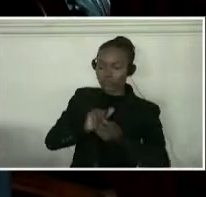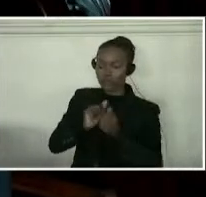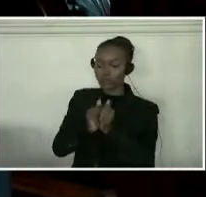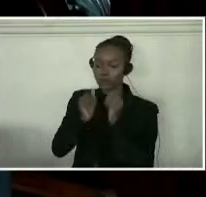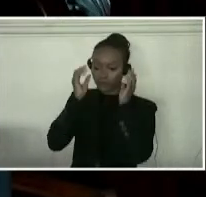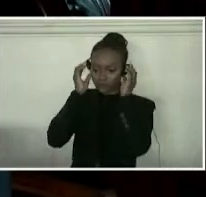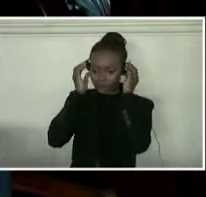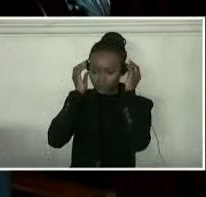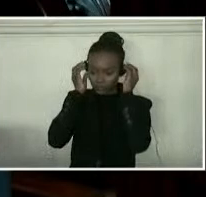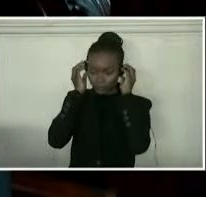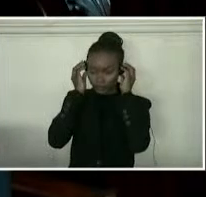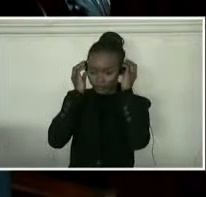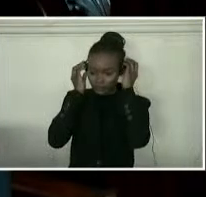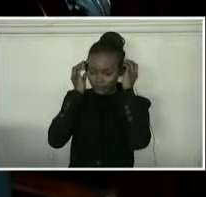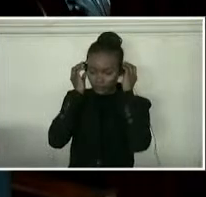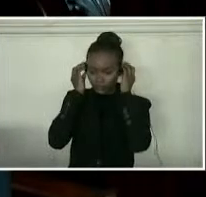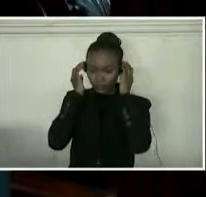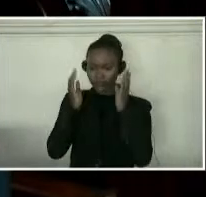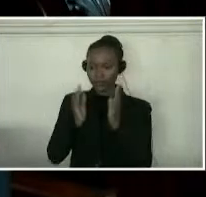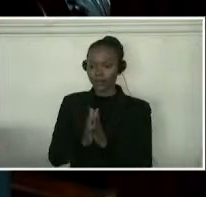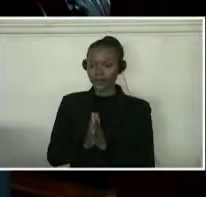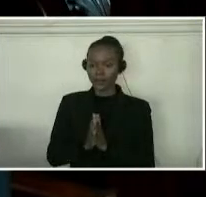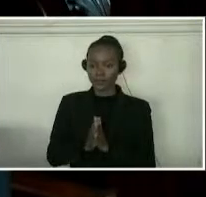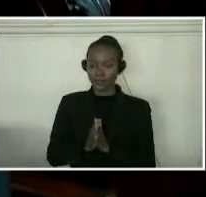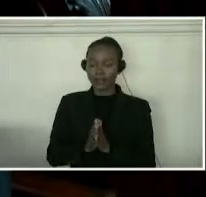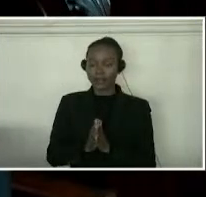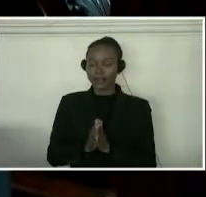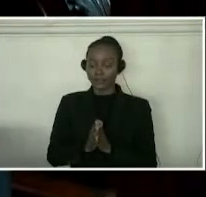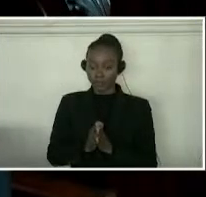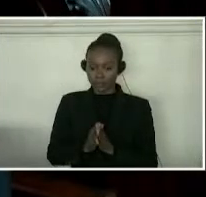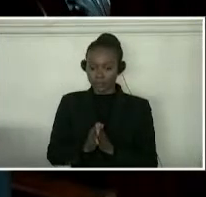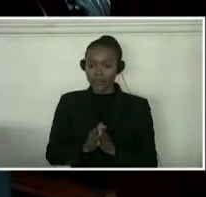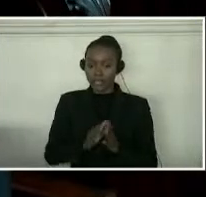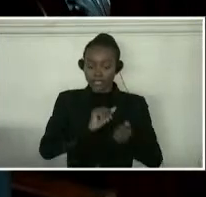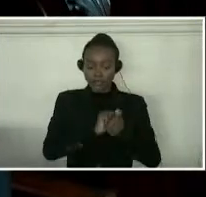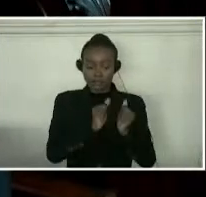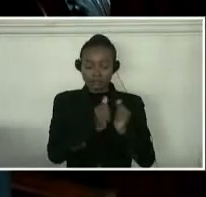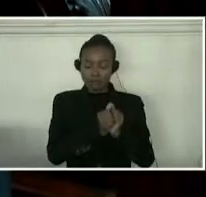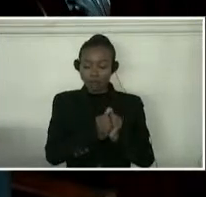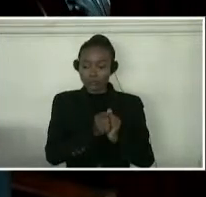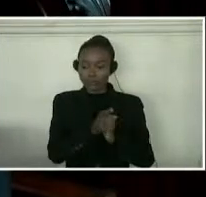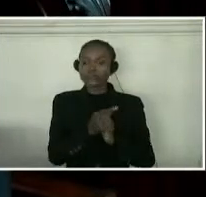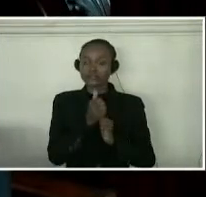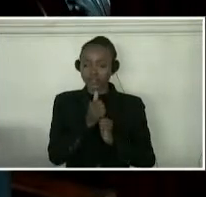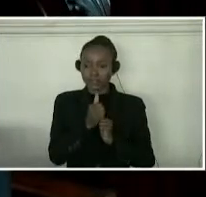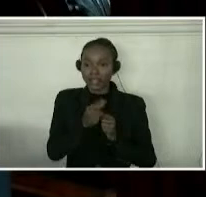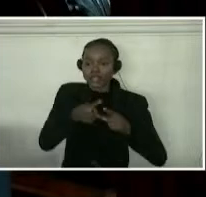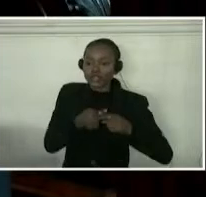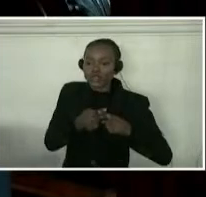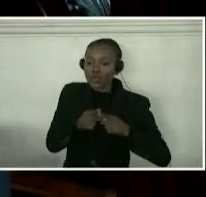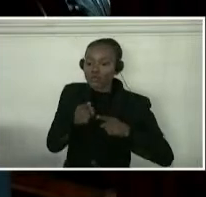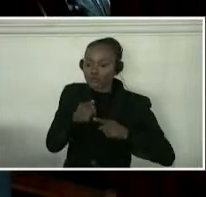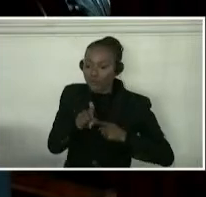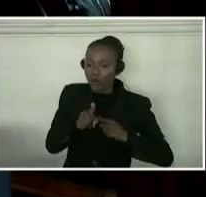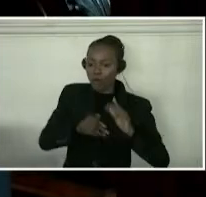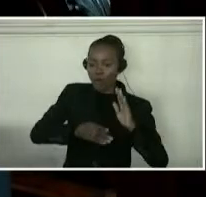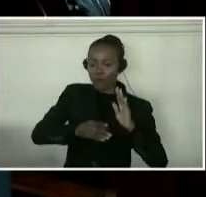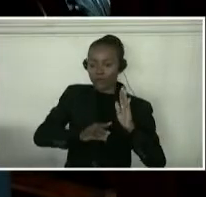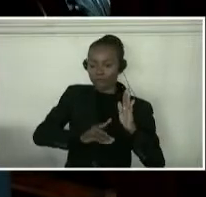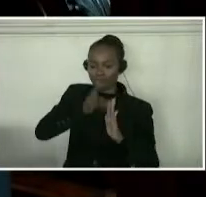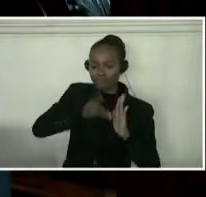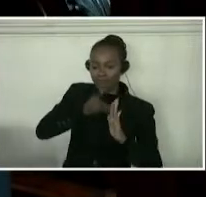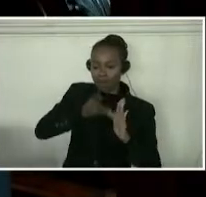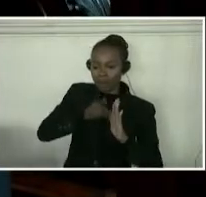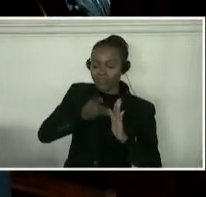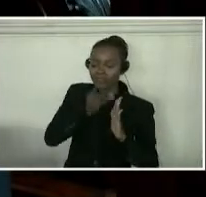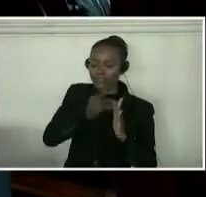participation program as a tool for development also supported the programs to use sport and creation as means